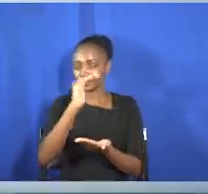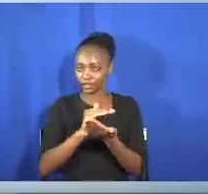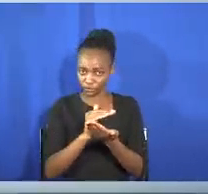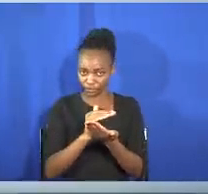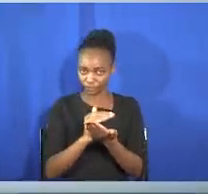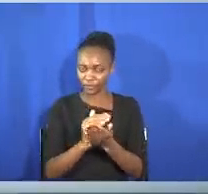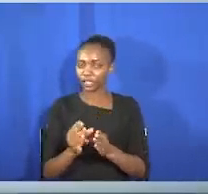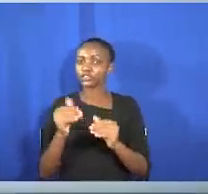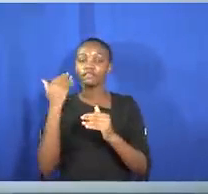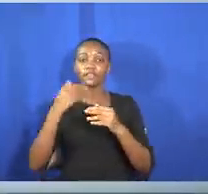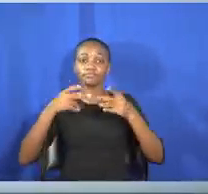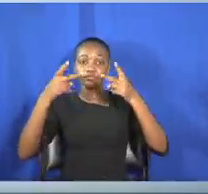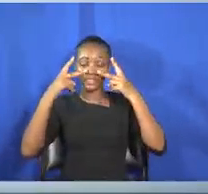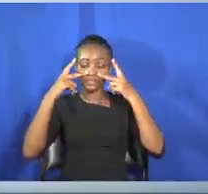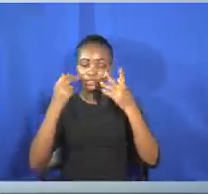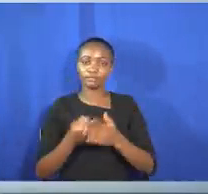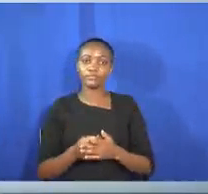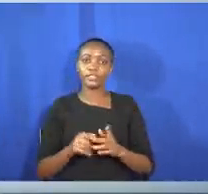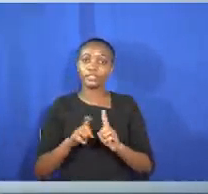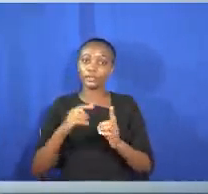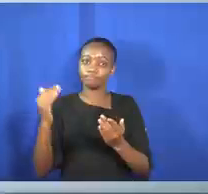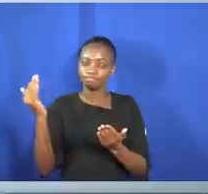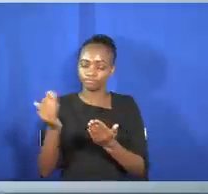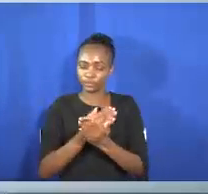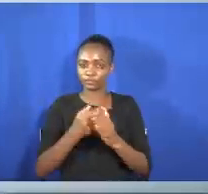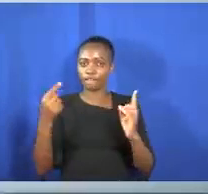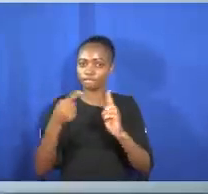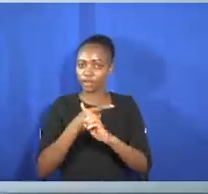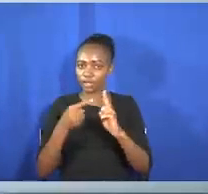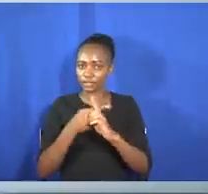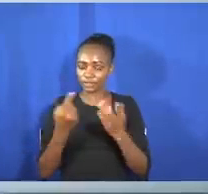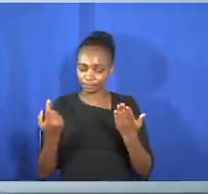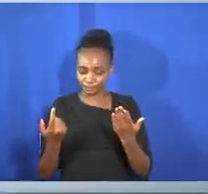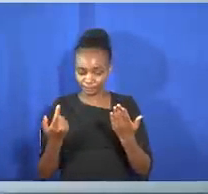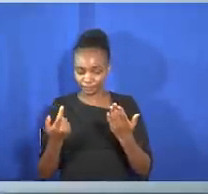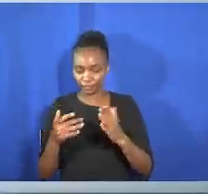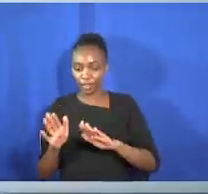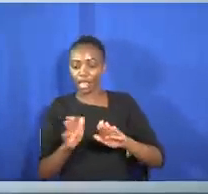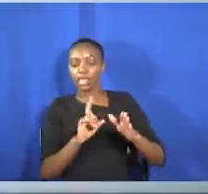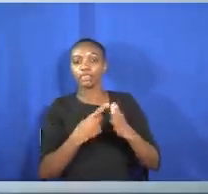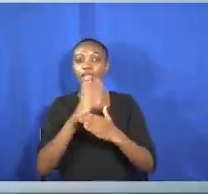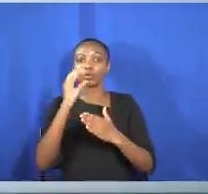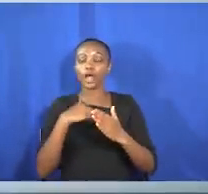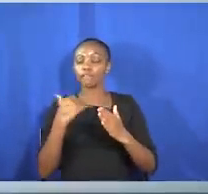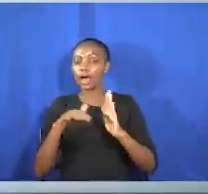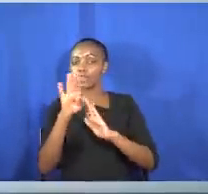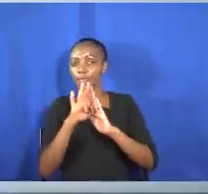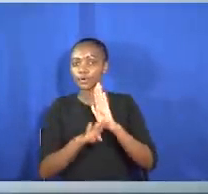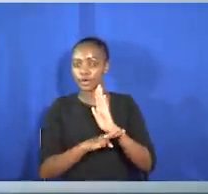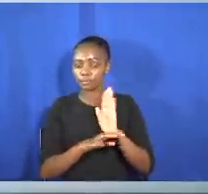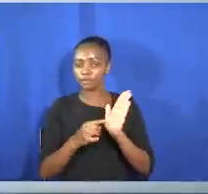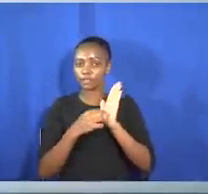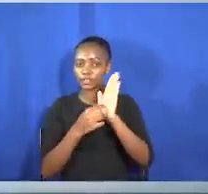Poverty reduction, countering terrorism, extreme violence and radicalization. Then the non-formal programs